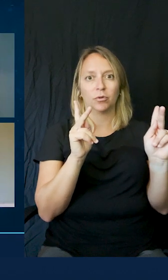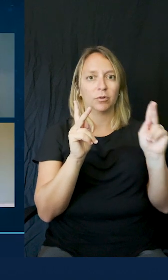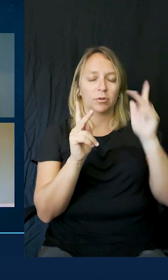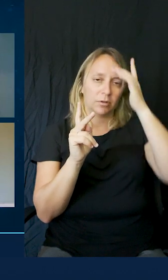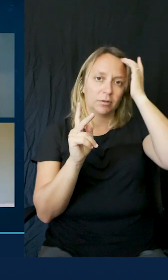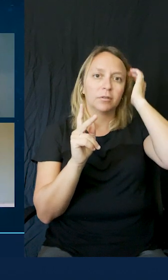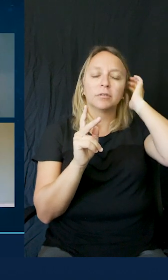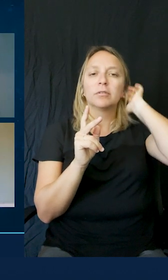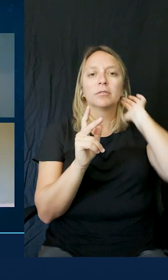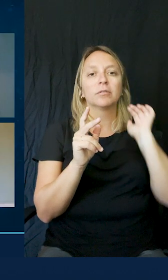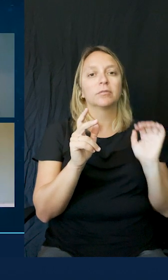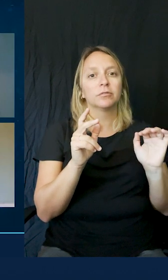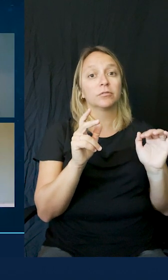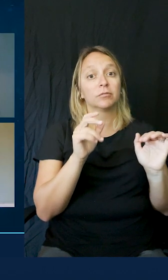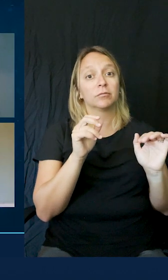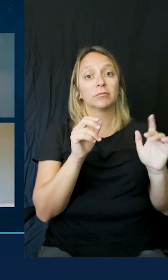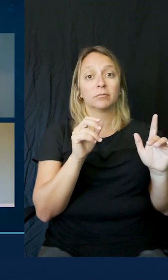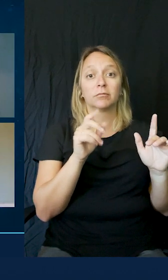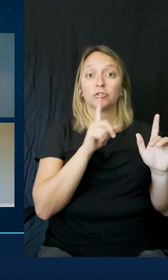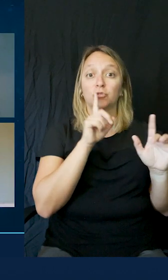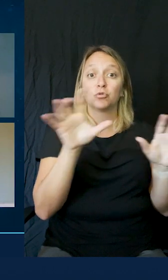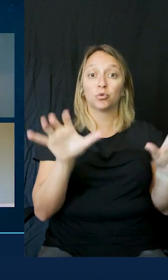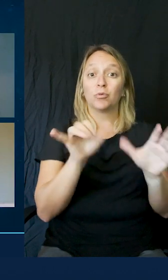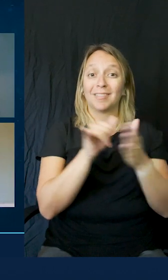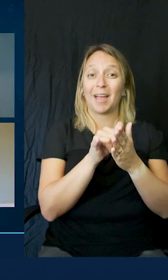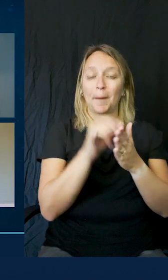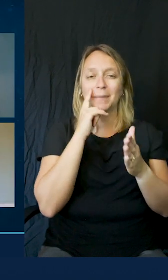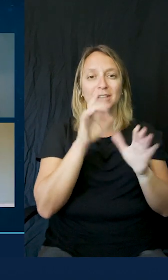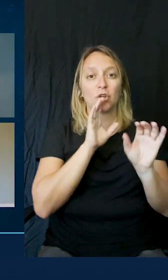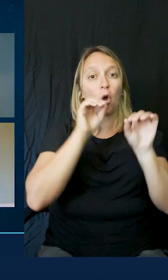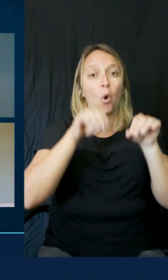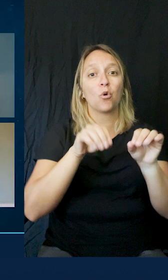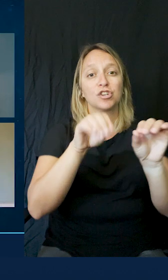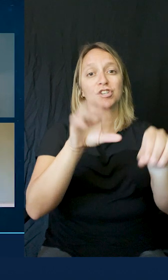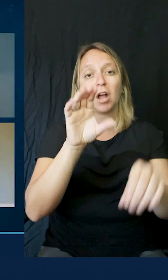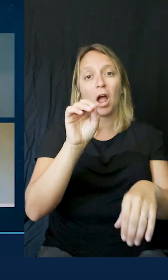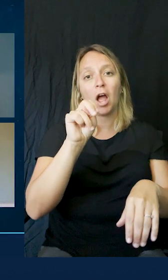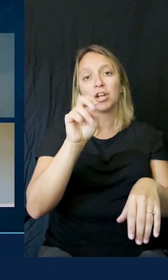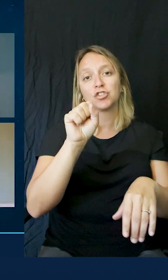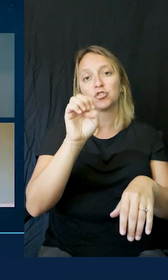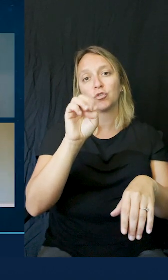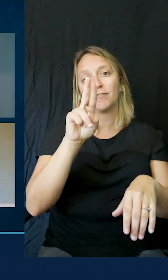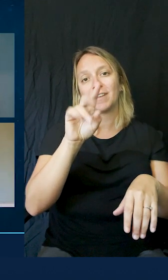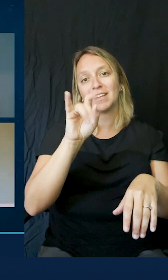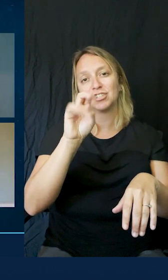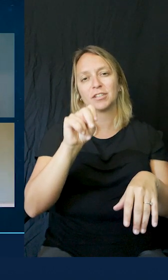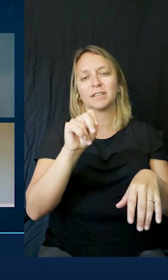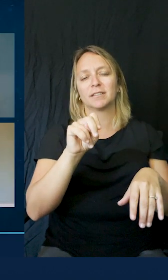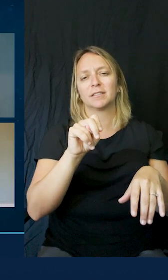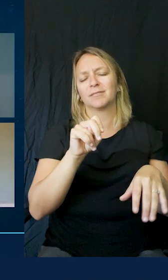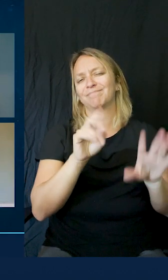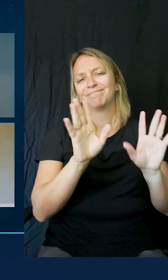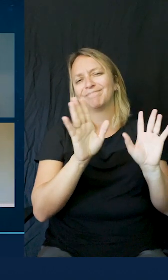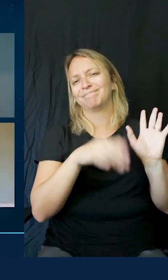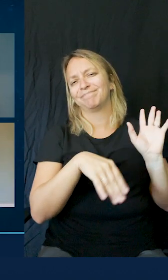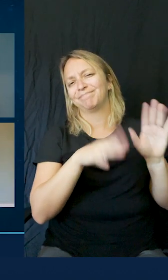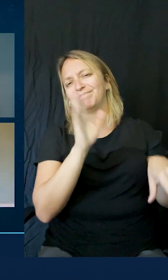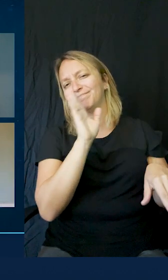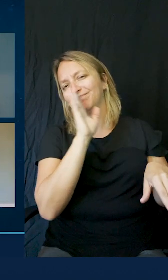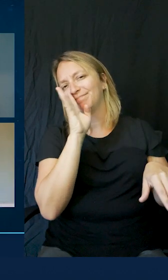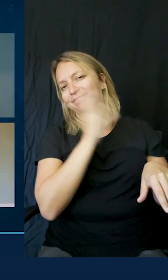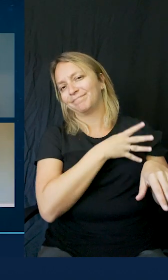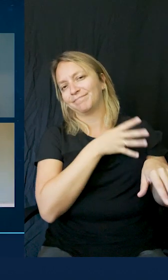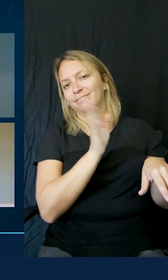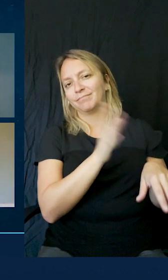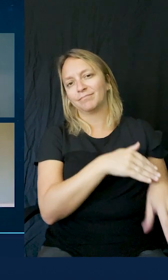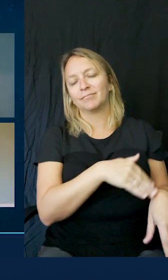that particular action, because ocean conservations are often out of sight and out of mind. The news cycle is very noisy, and there are lots